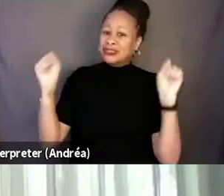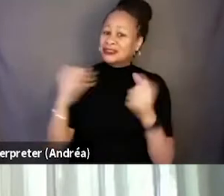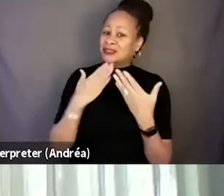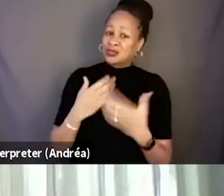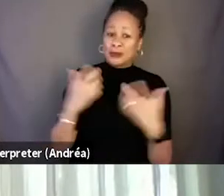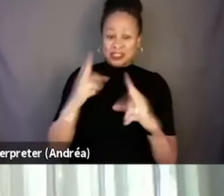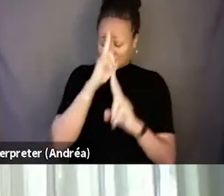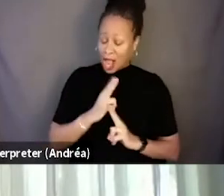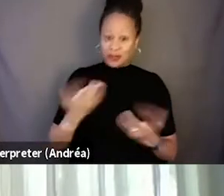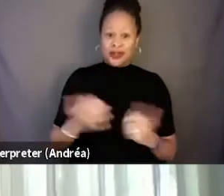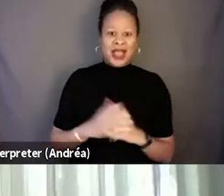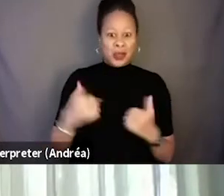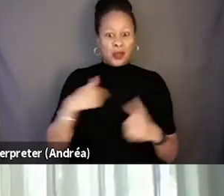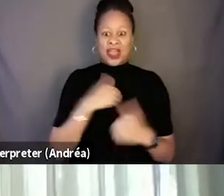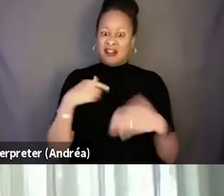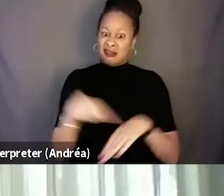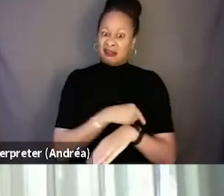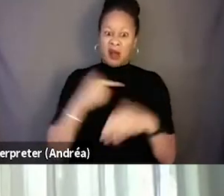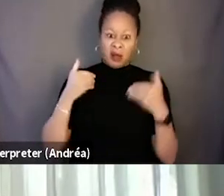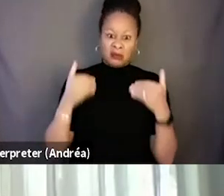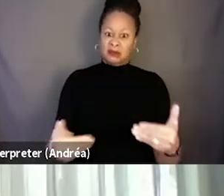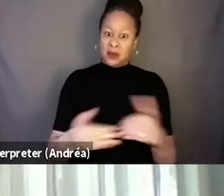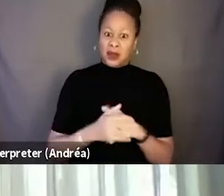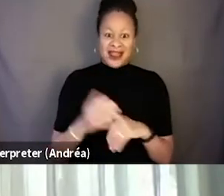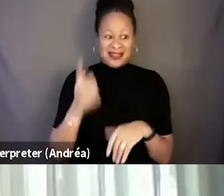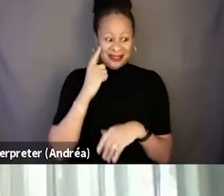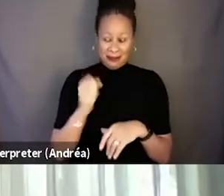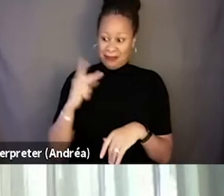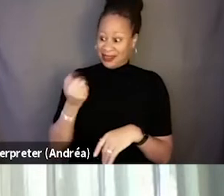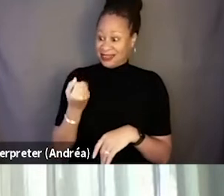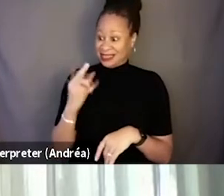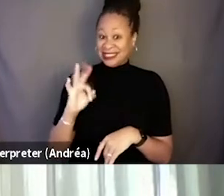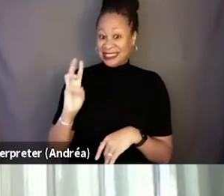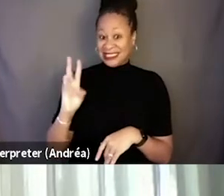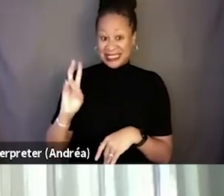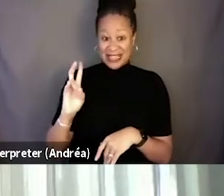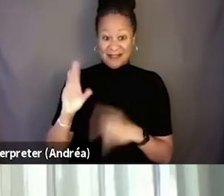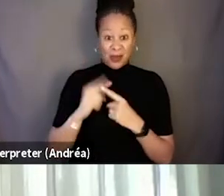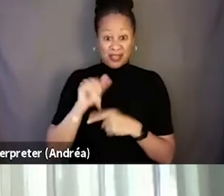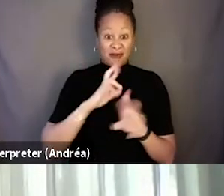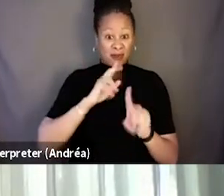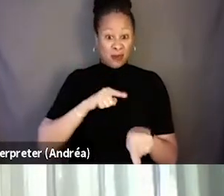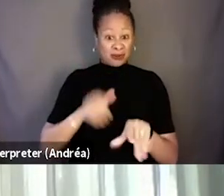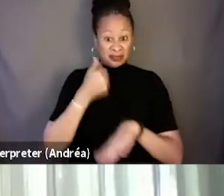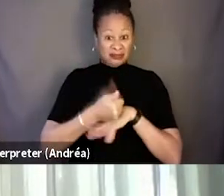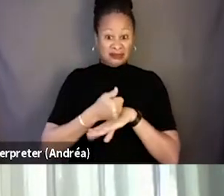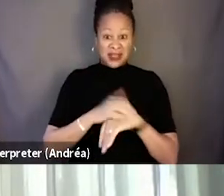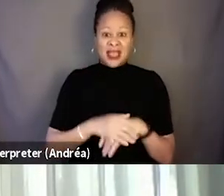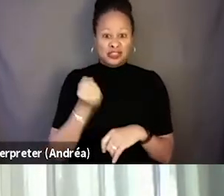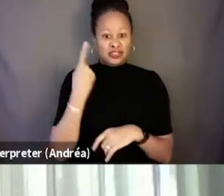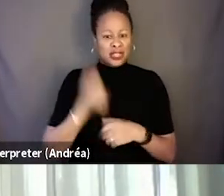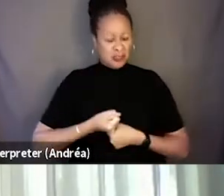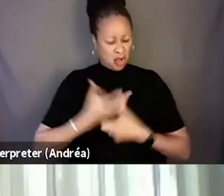We've got a long way to go, right? Think back to 1967 when that report was put out to try to understand the cause of the riots, what